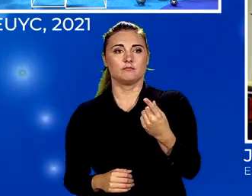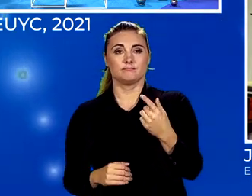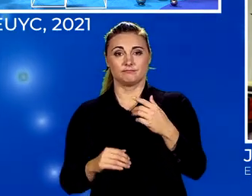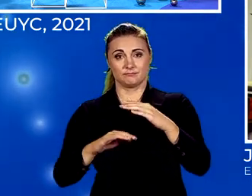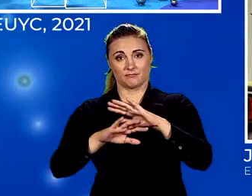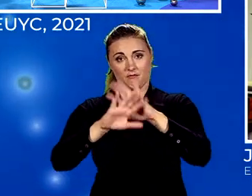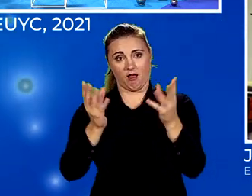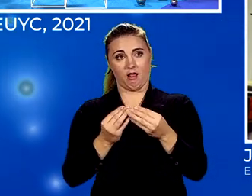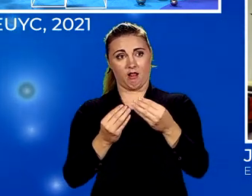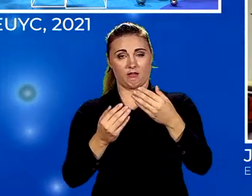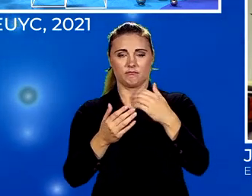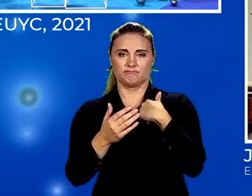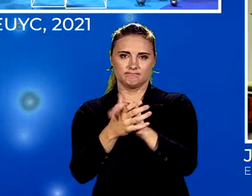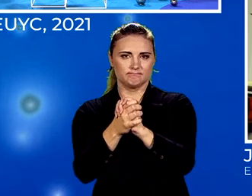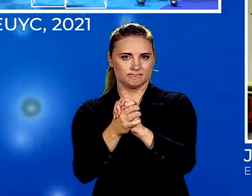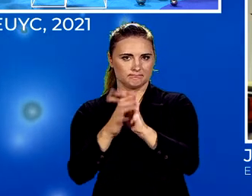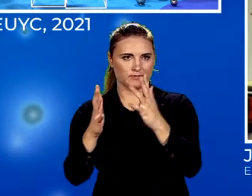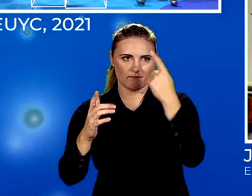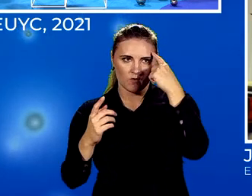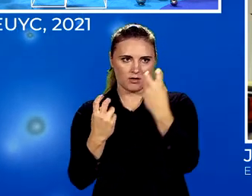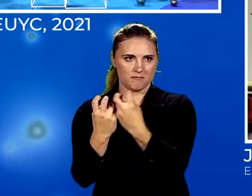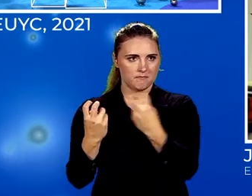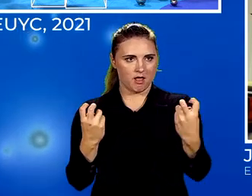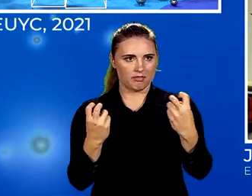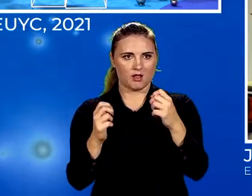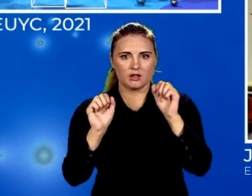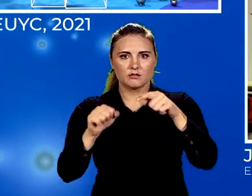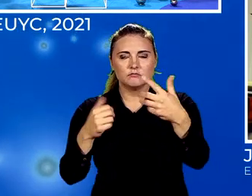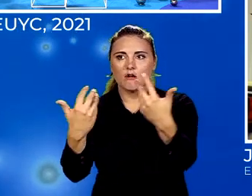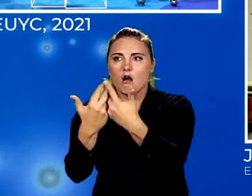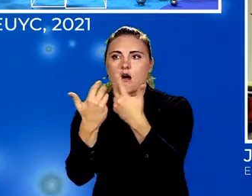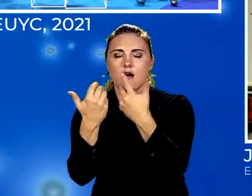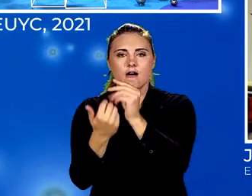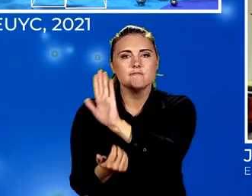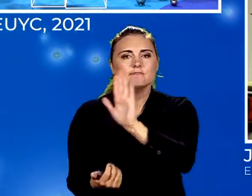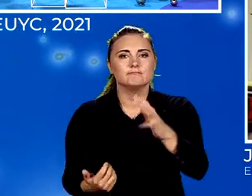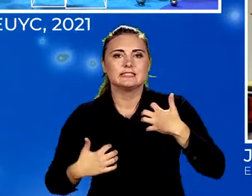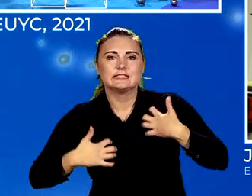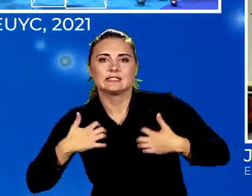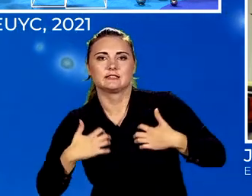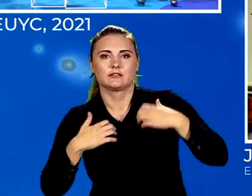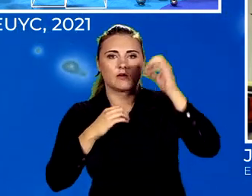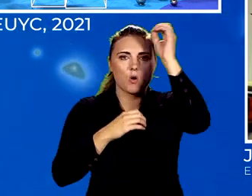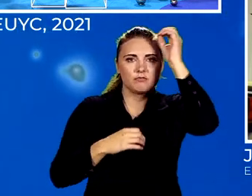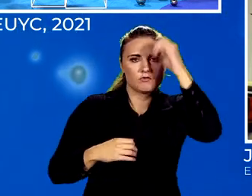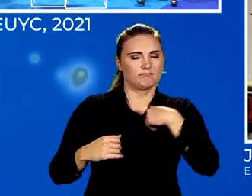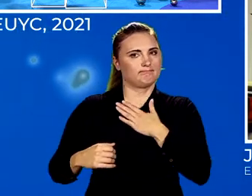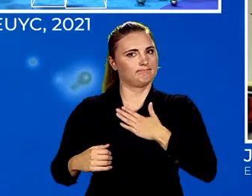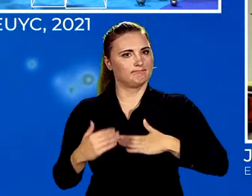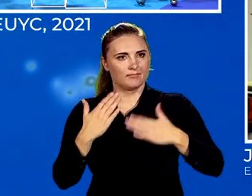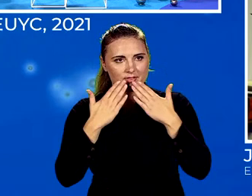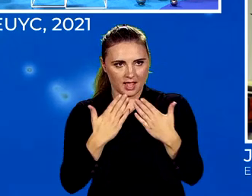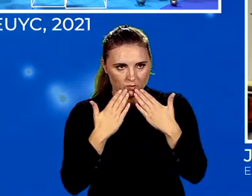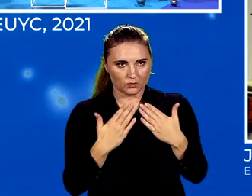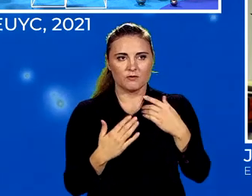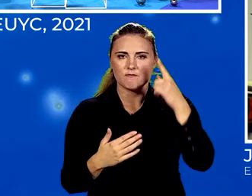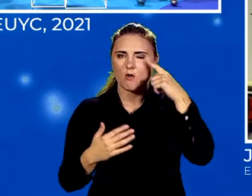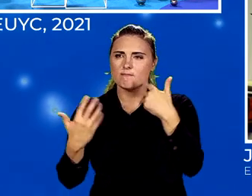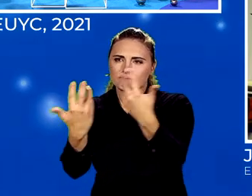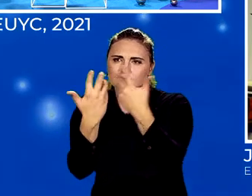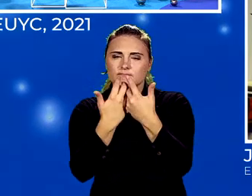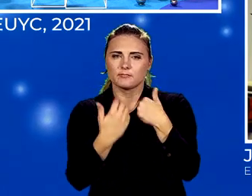their contribution. It was quite interesting for me. And as they spoke, I was thinking